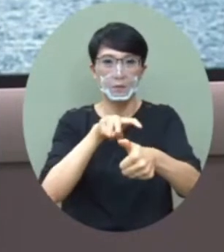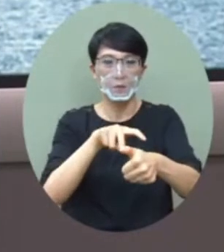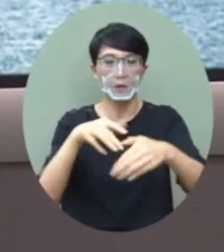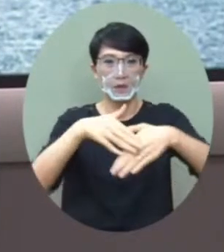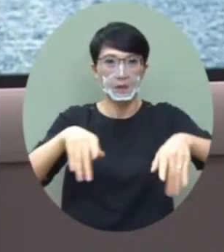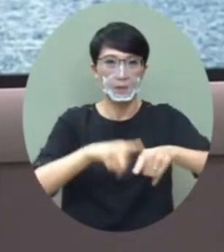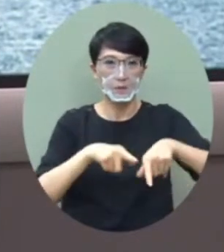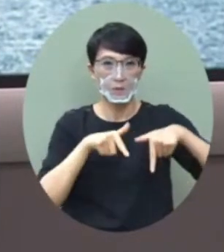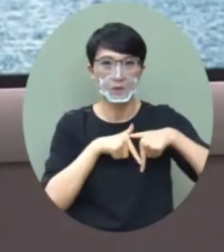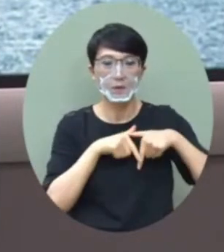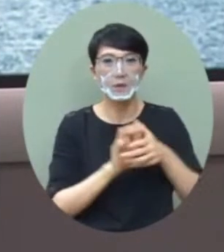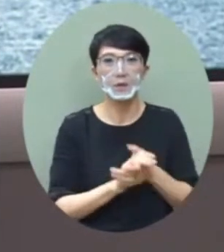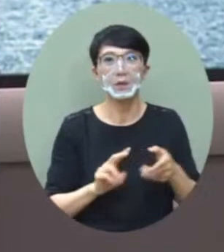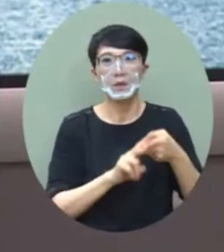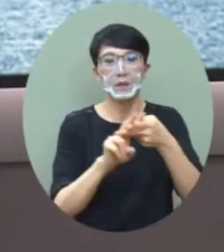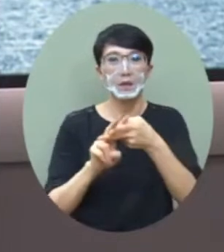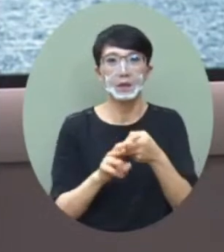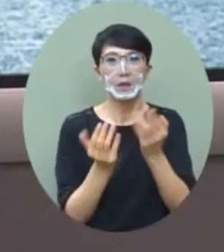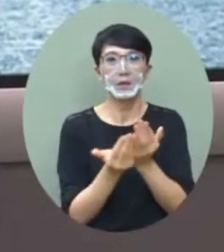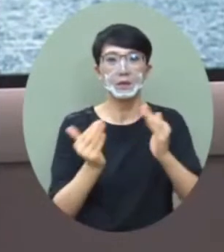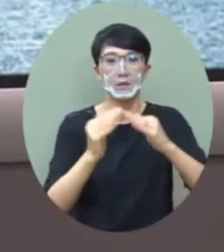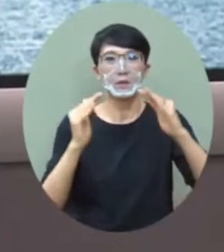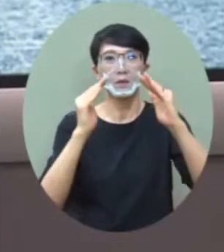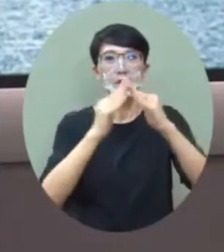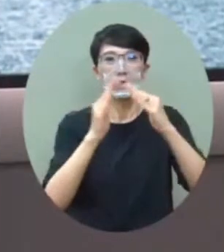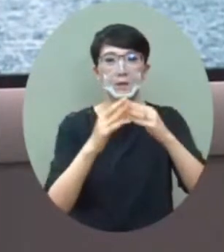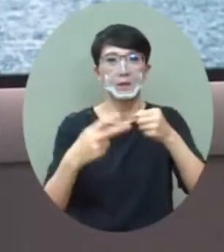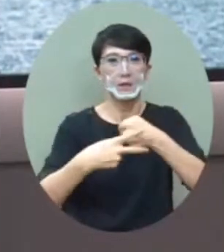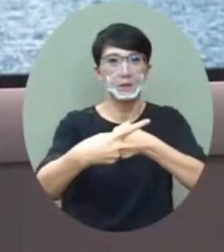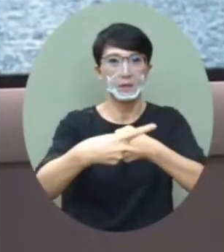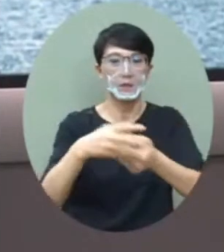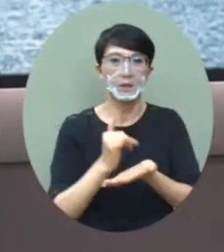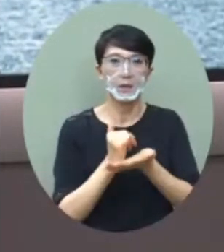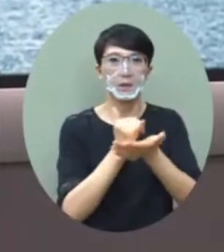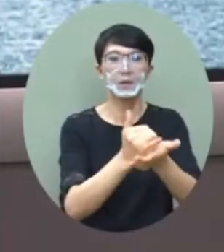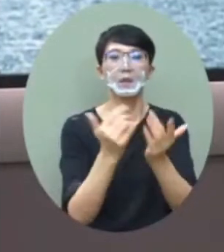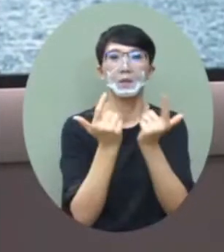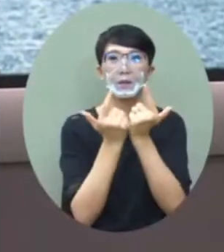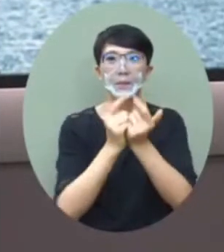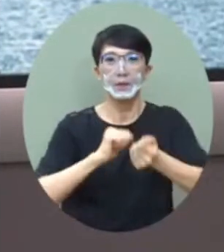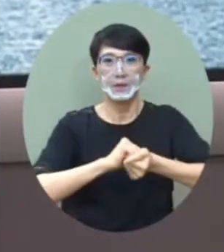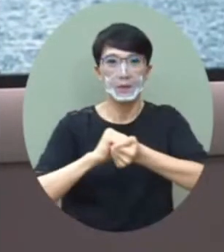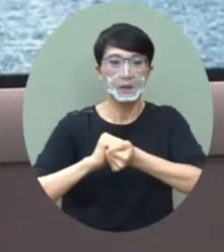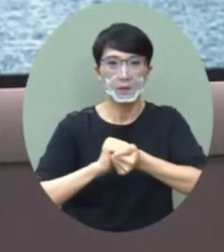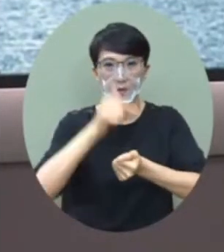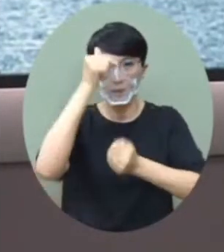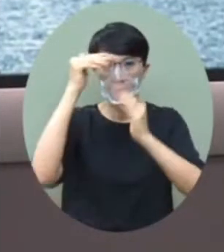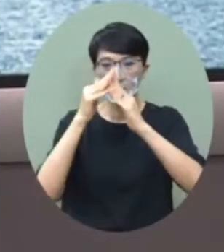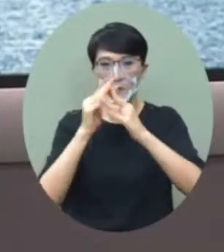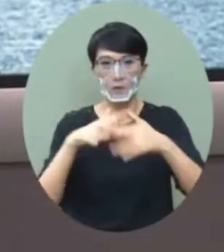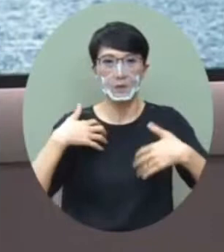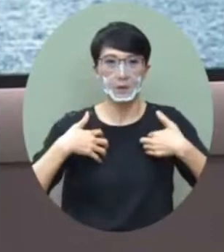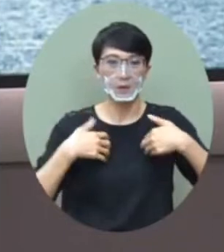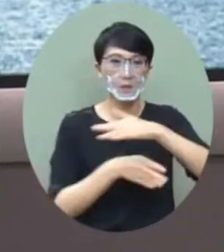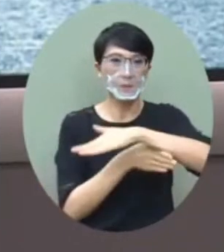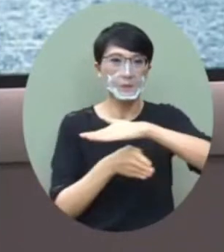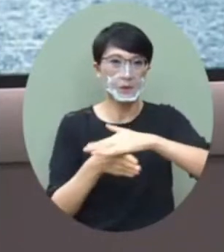he was in an isolation facility in Asia World Expo, Hall number 2, managed